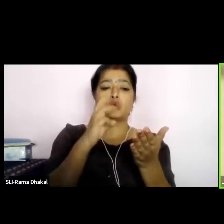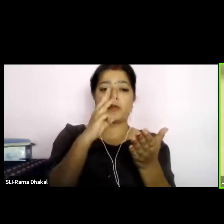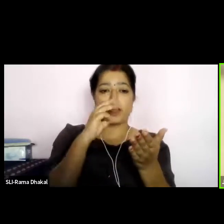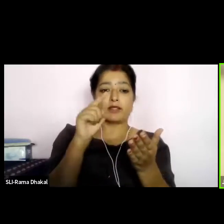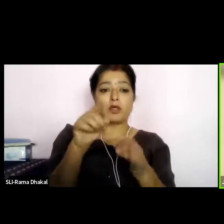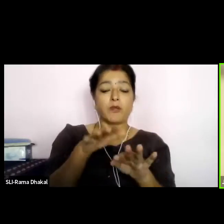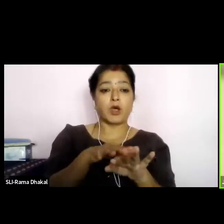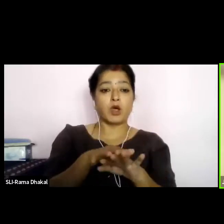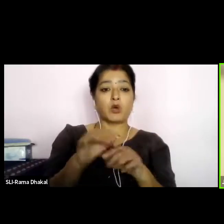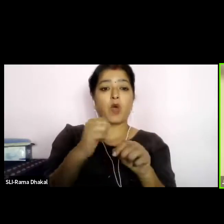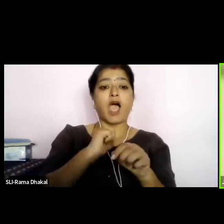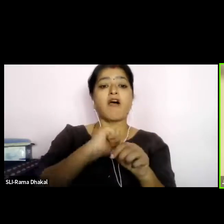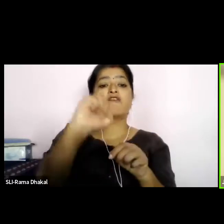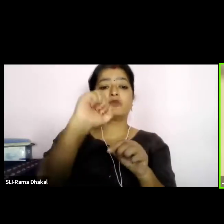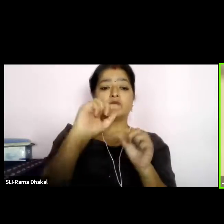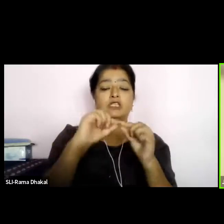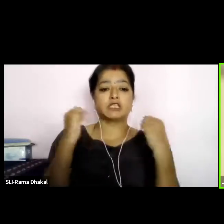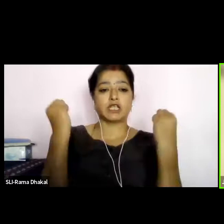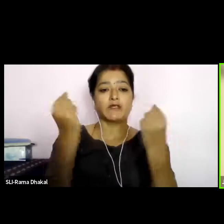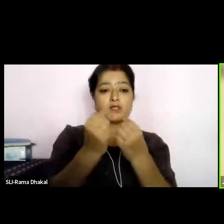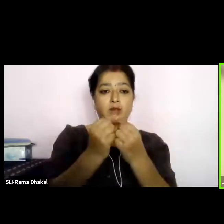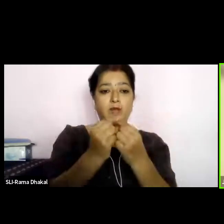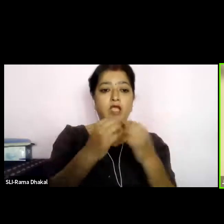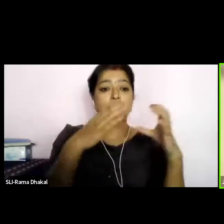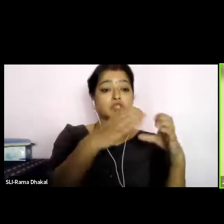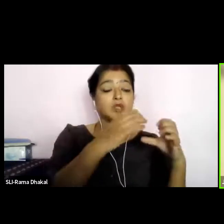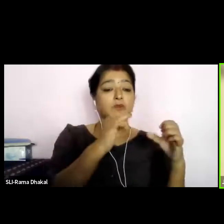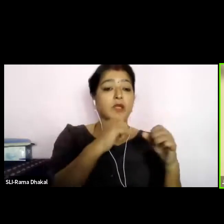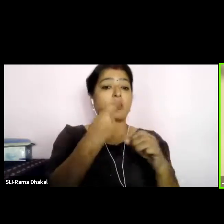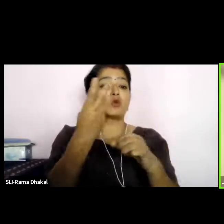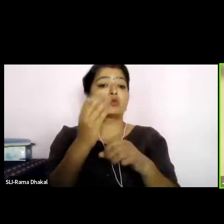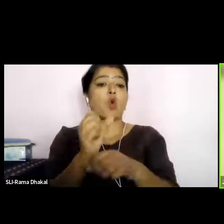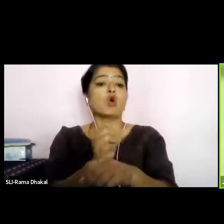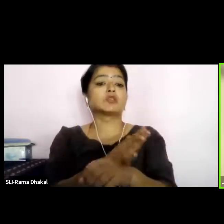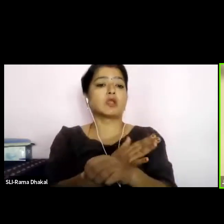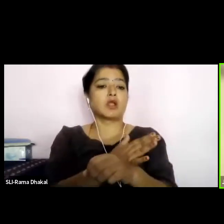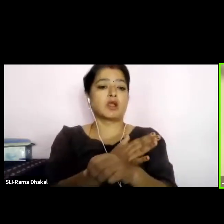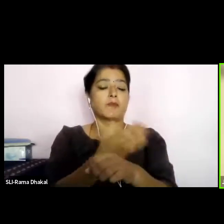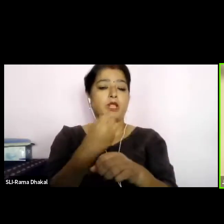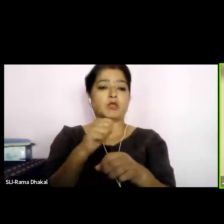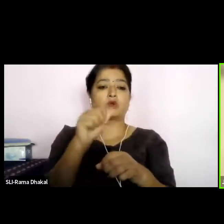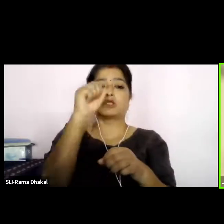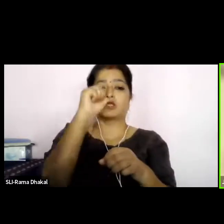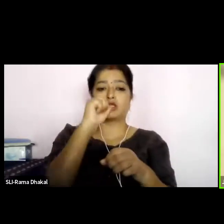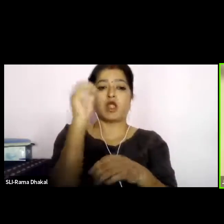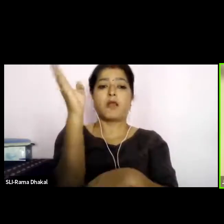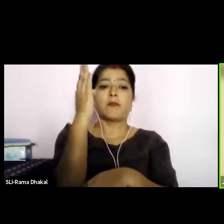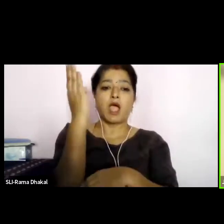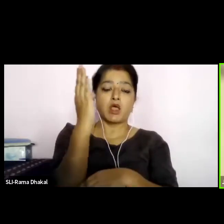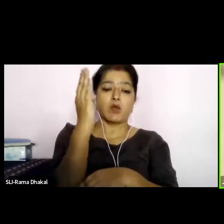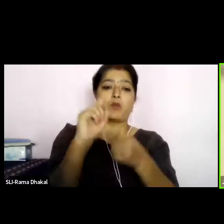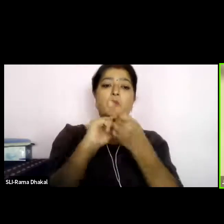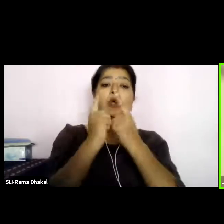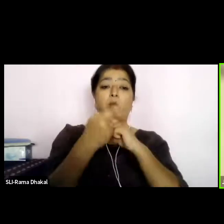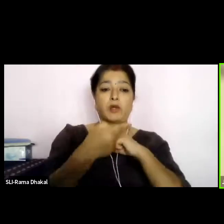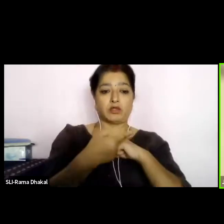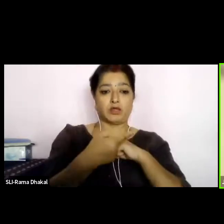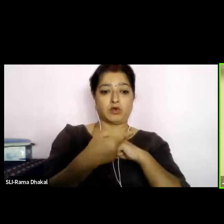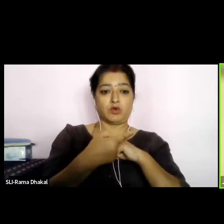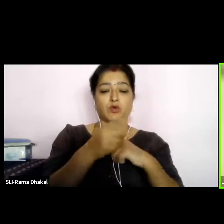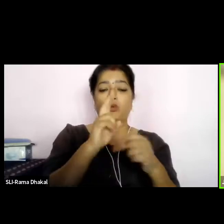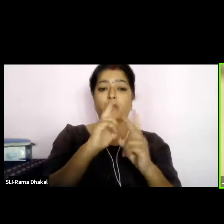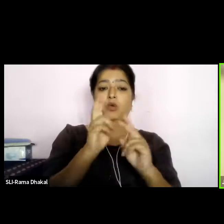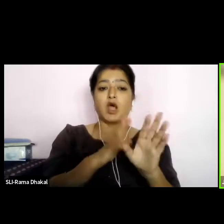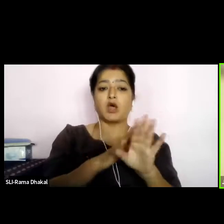the ongoing COVID-19 pandemic. Pratima, I know that you have some other obligations, so I'd like for you to go